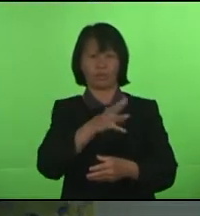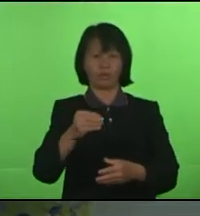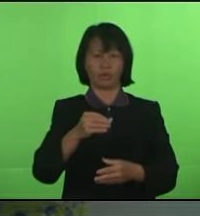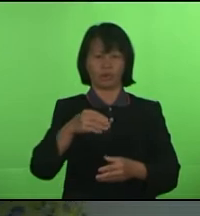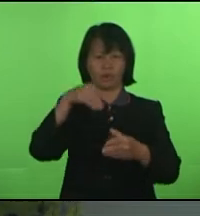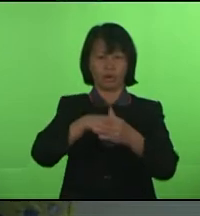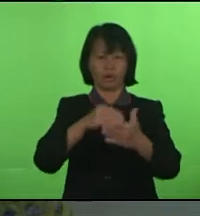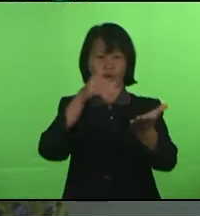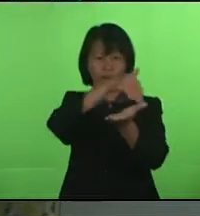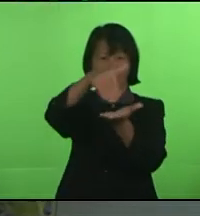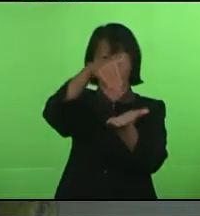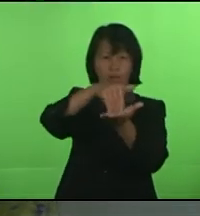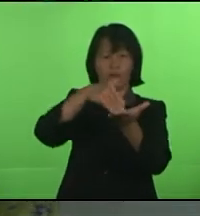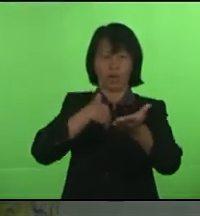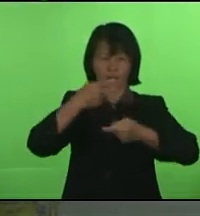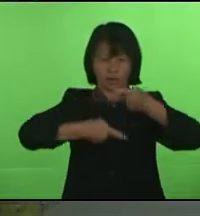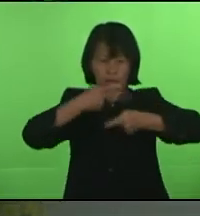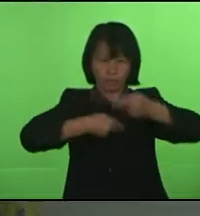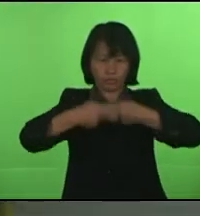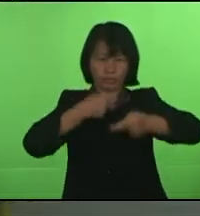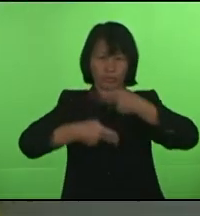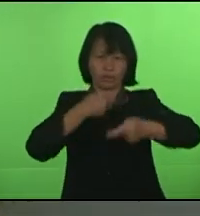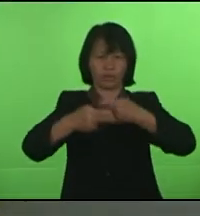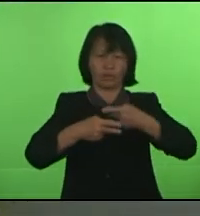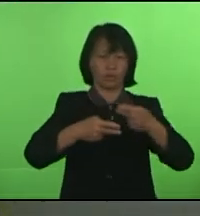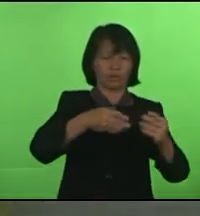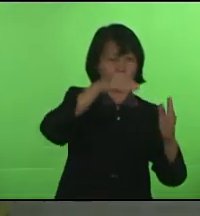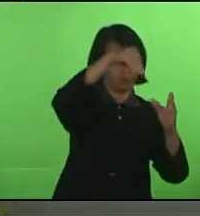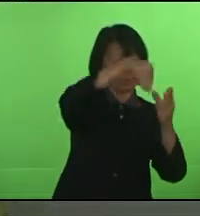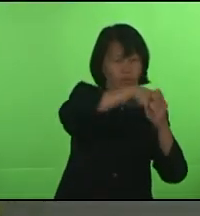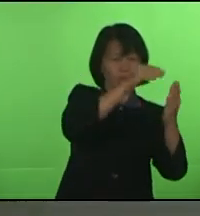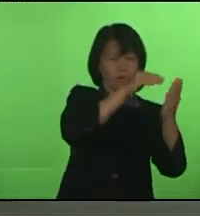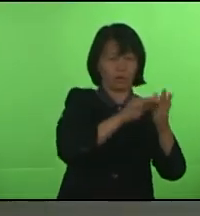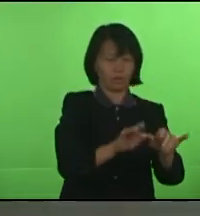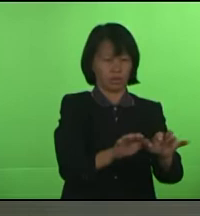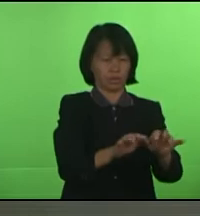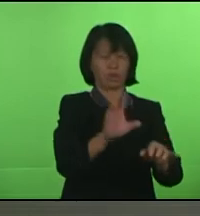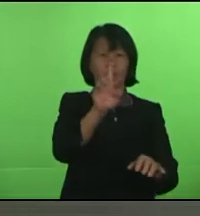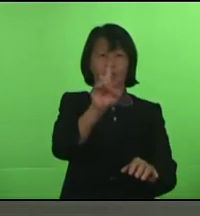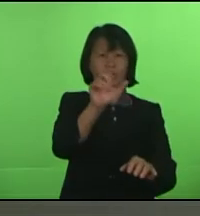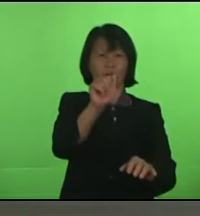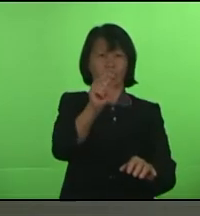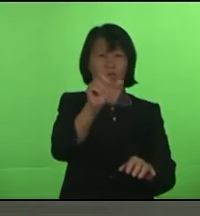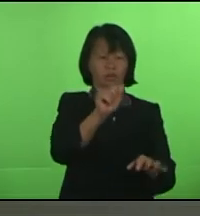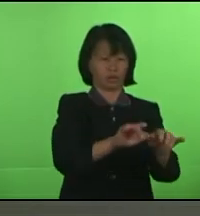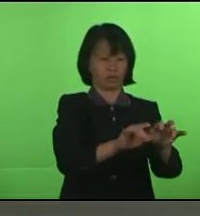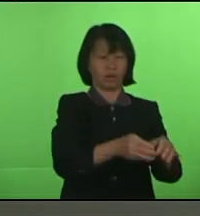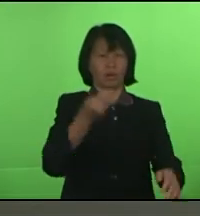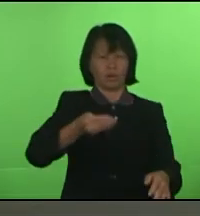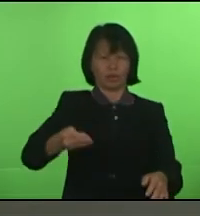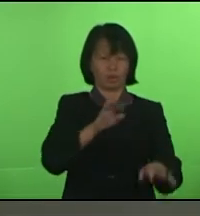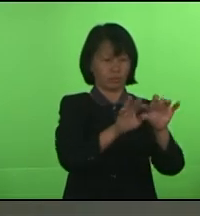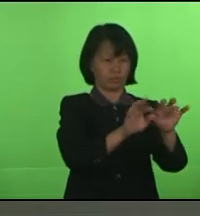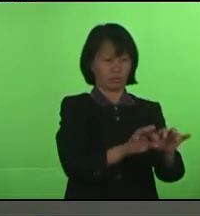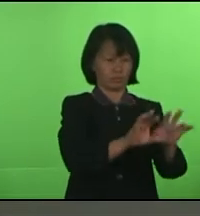and in the middle you have got the process. All right, in the input is you key in all your data, which are raw materials that